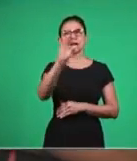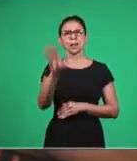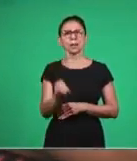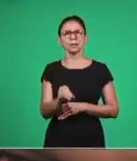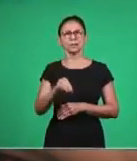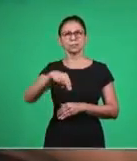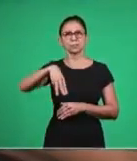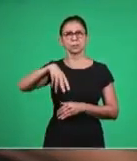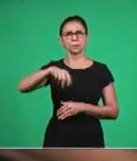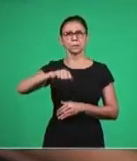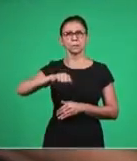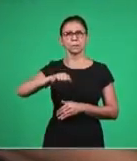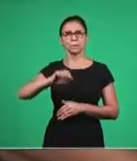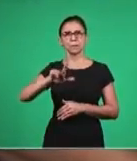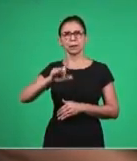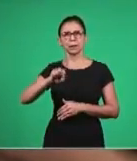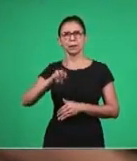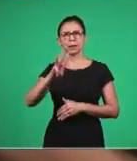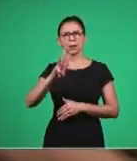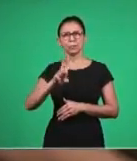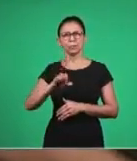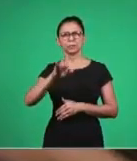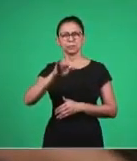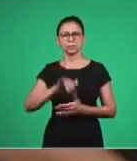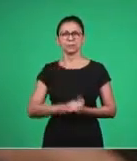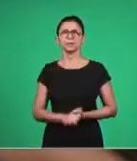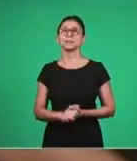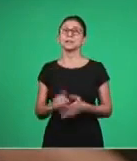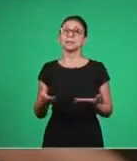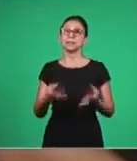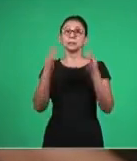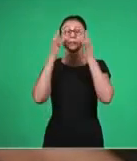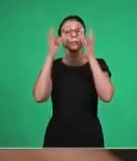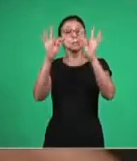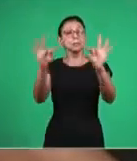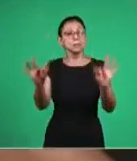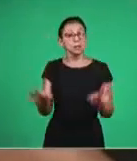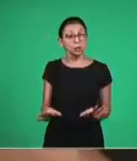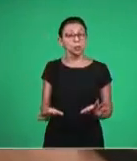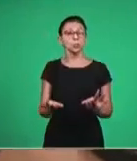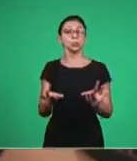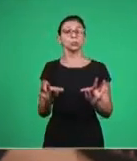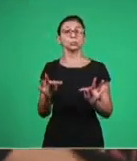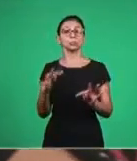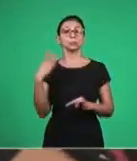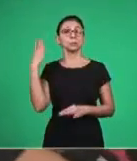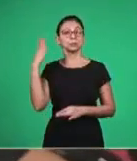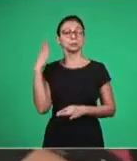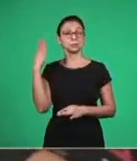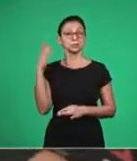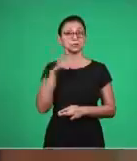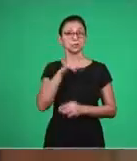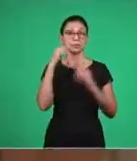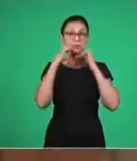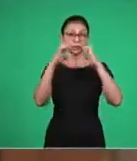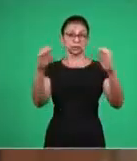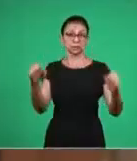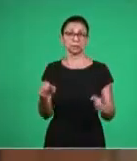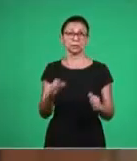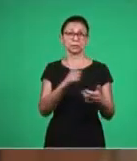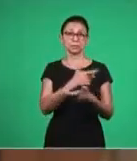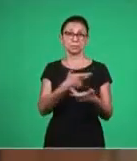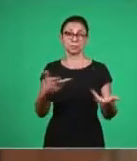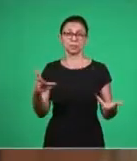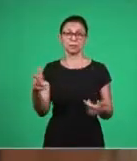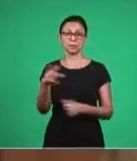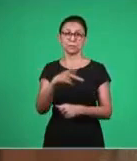making us very happy with his participation and bringing his testimony from how the work is coming